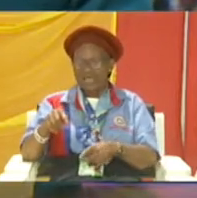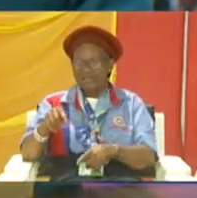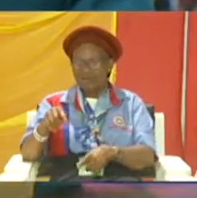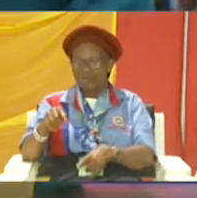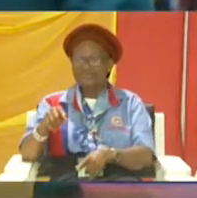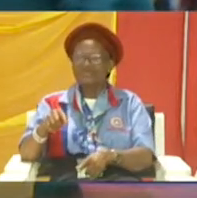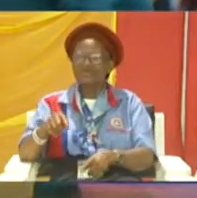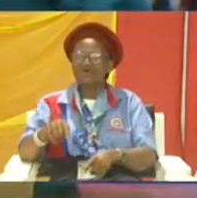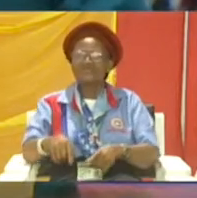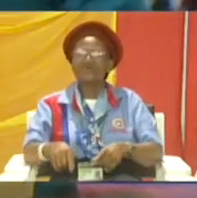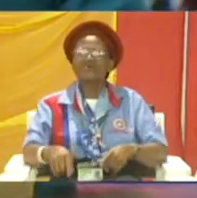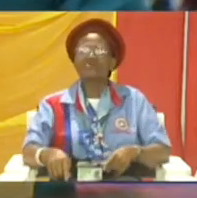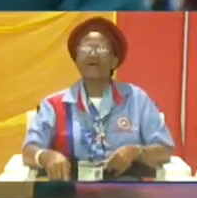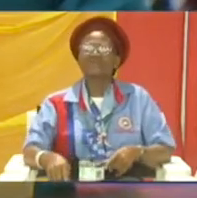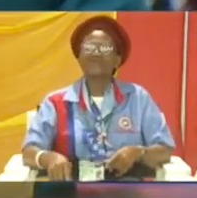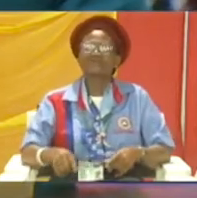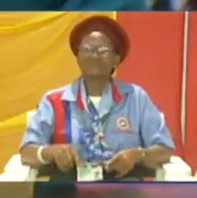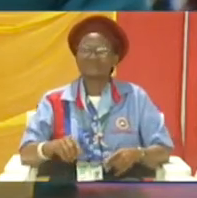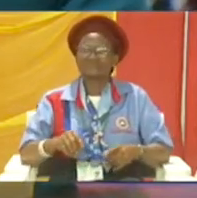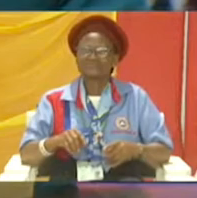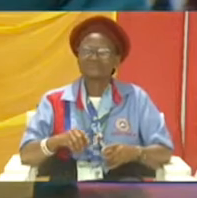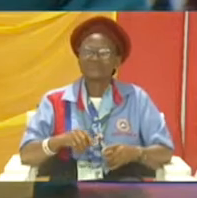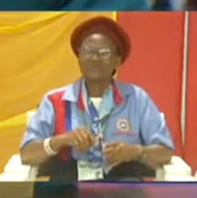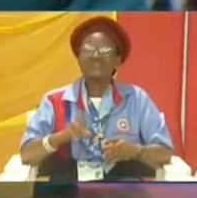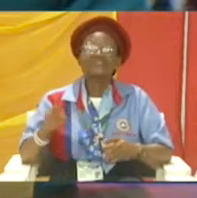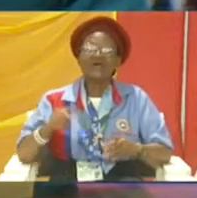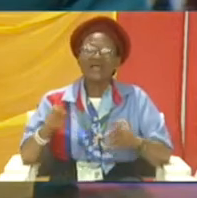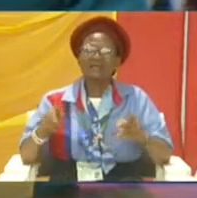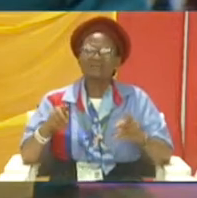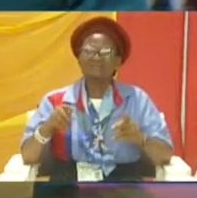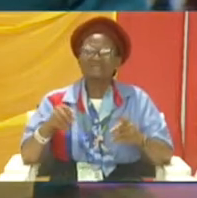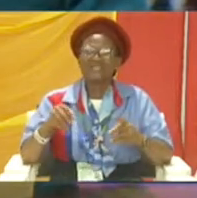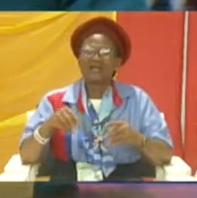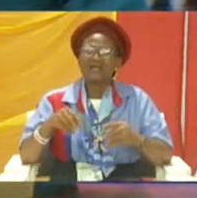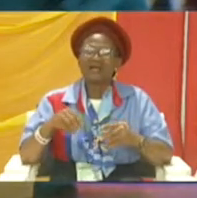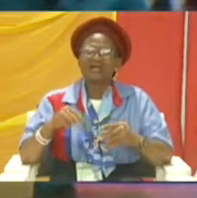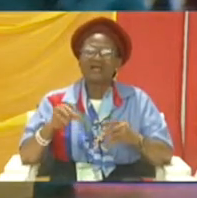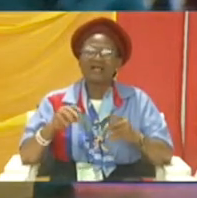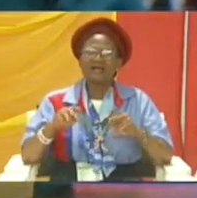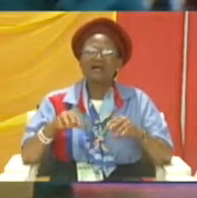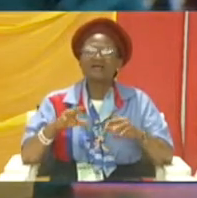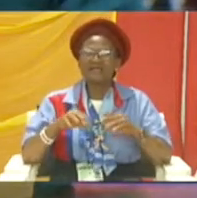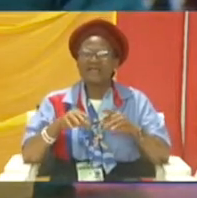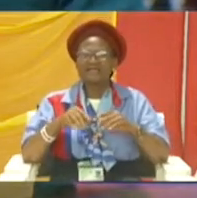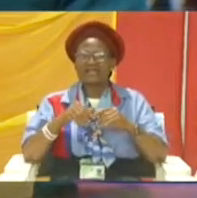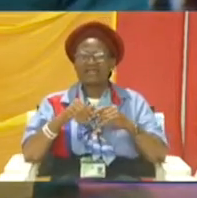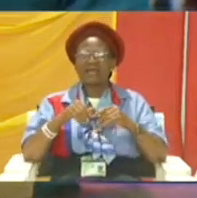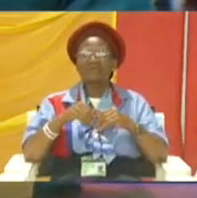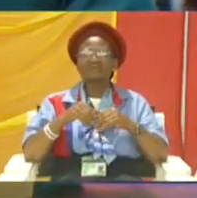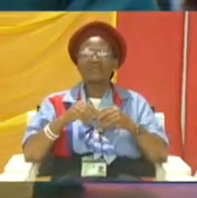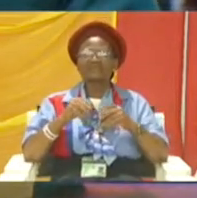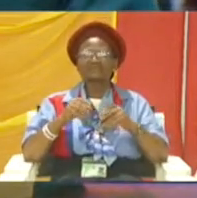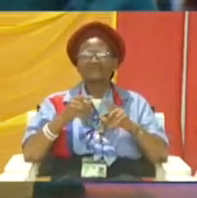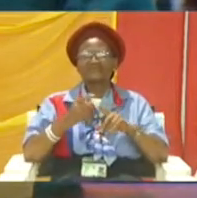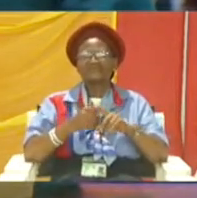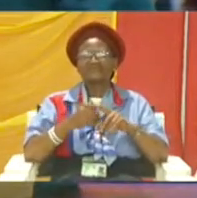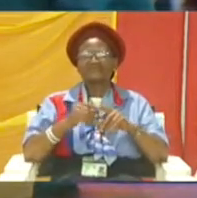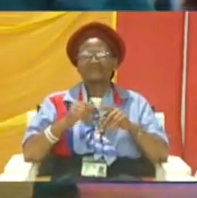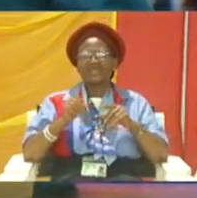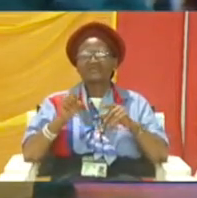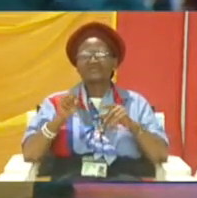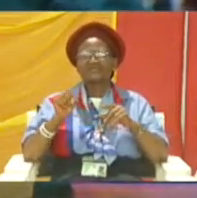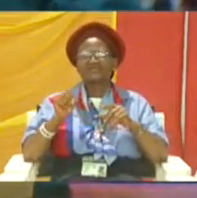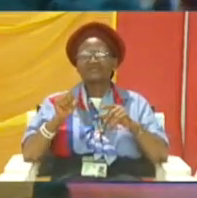wait a minute. Luke chapter 15. Luke ori kedogun. From verse 11 to 25. Lati ese ikokanla